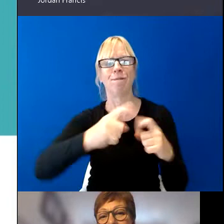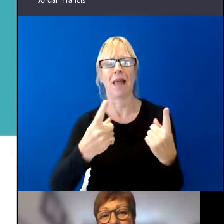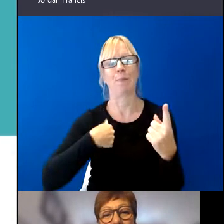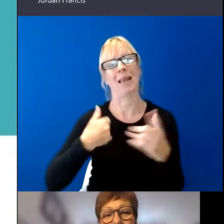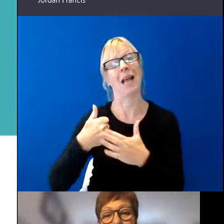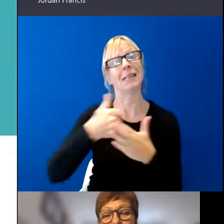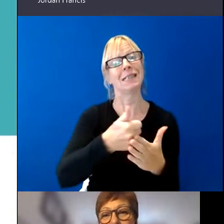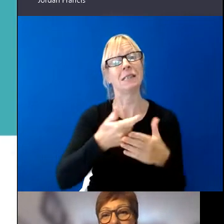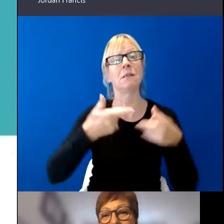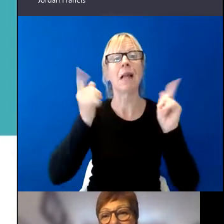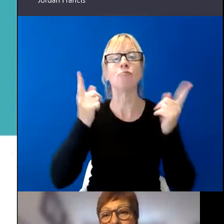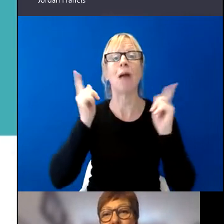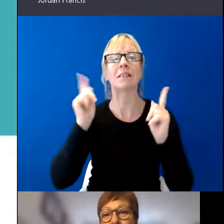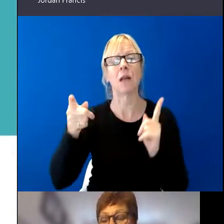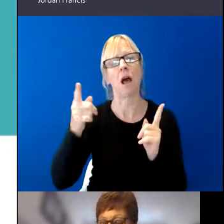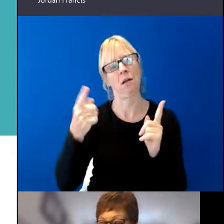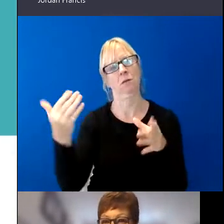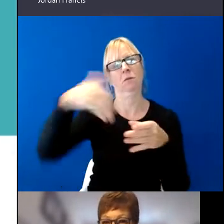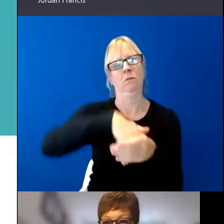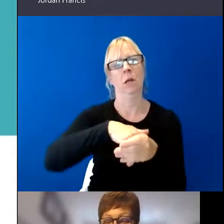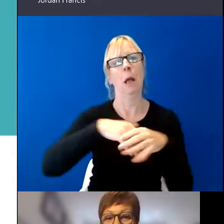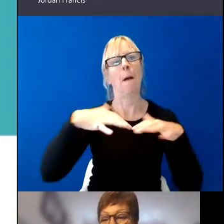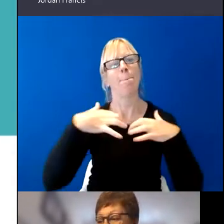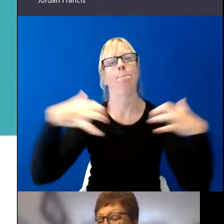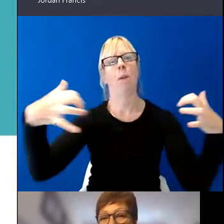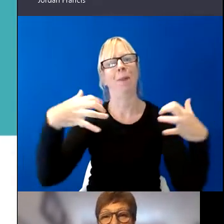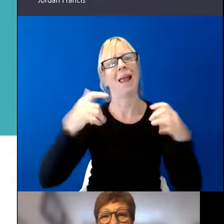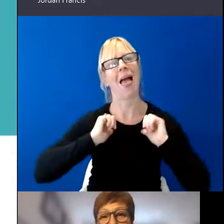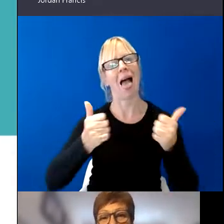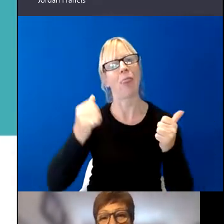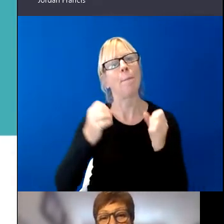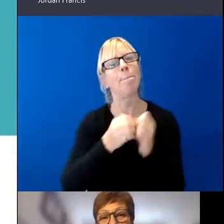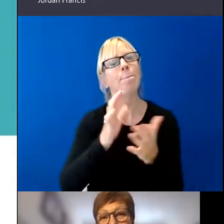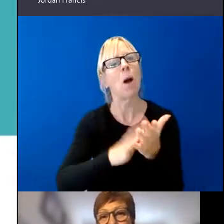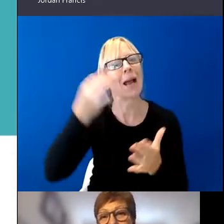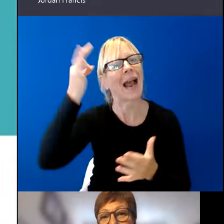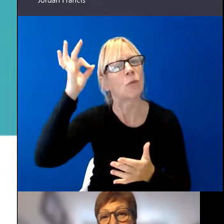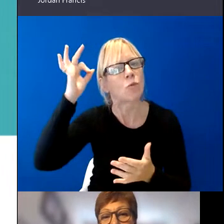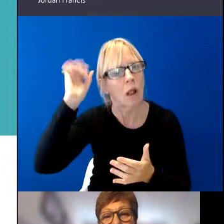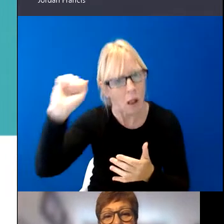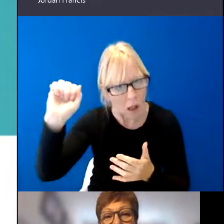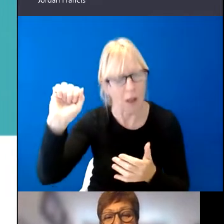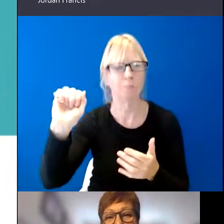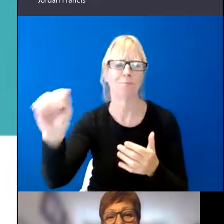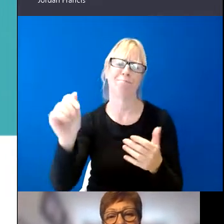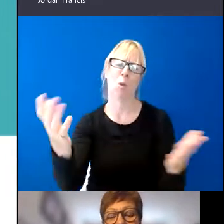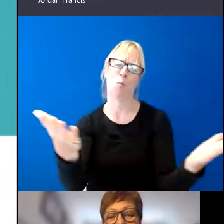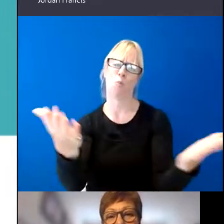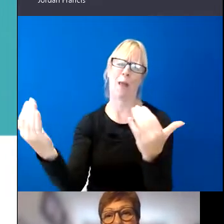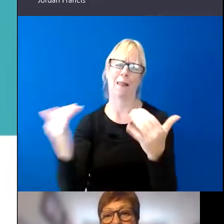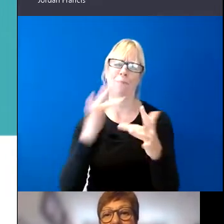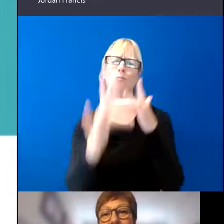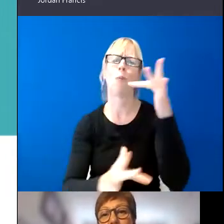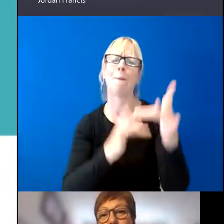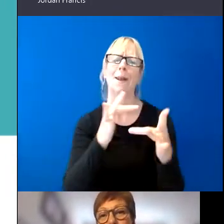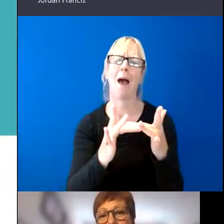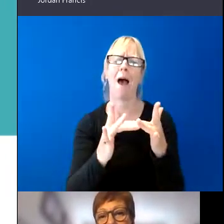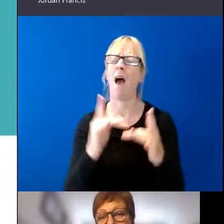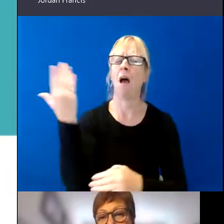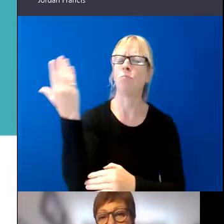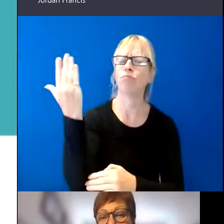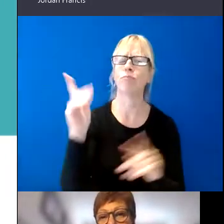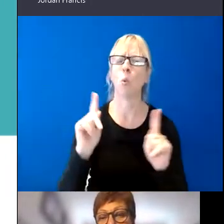Public Health in the Birmingham City Council Public Health team. And welcome to our webinar this morning where we're talking about our